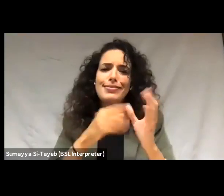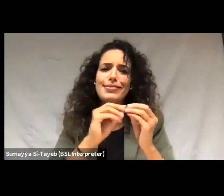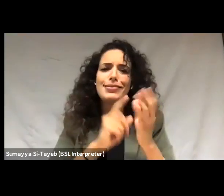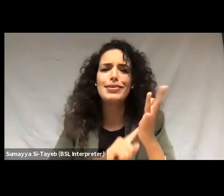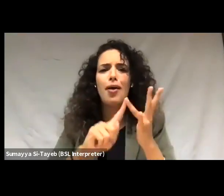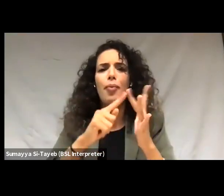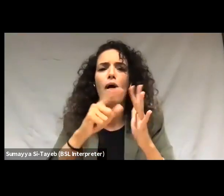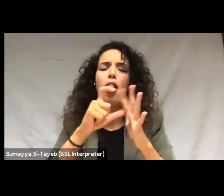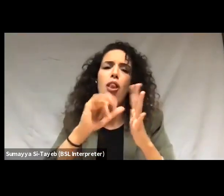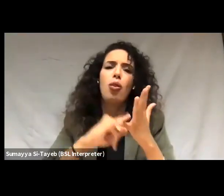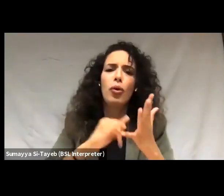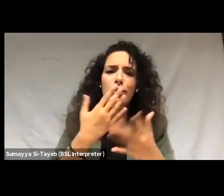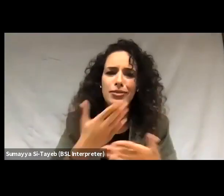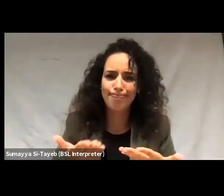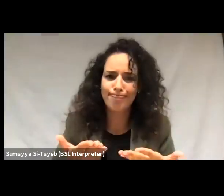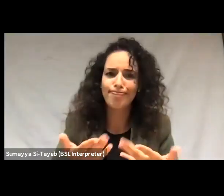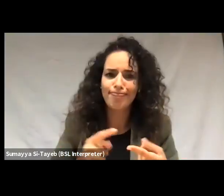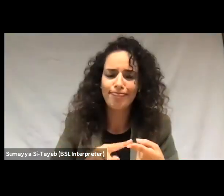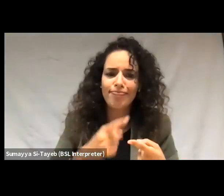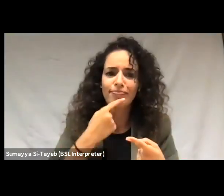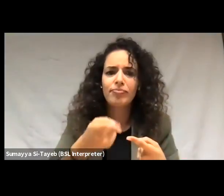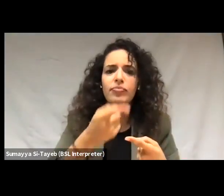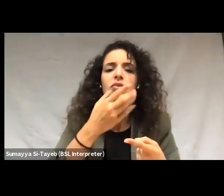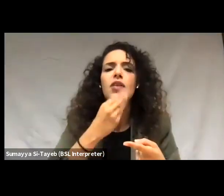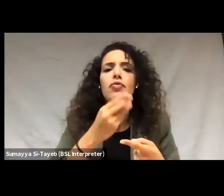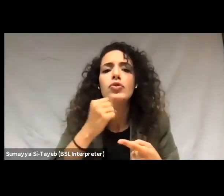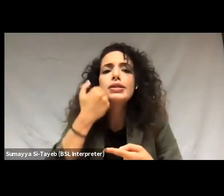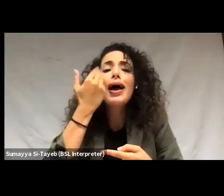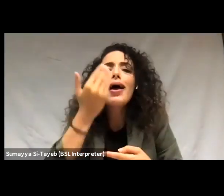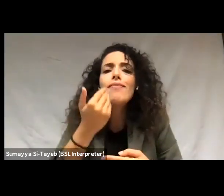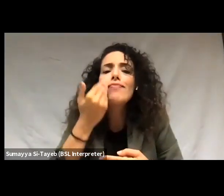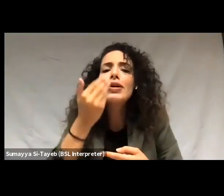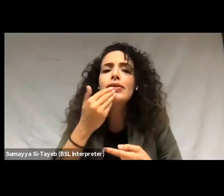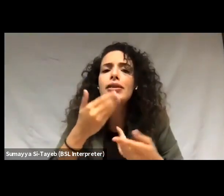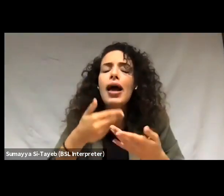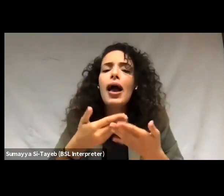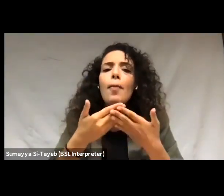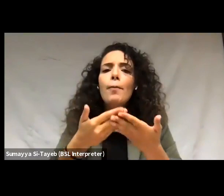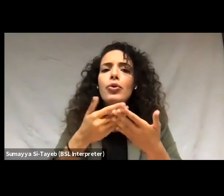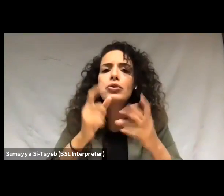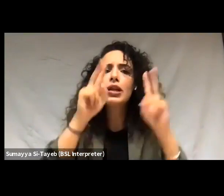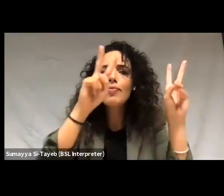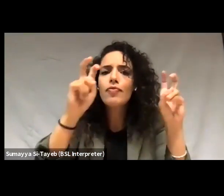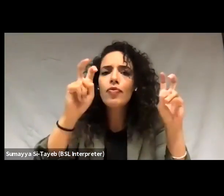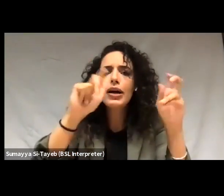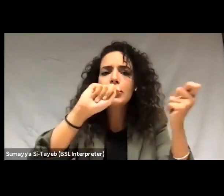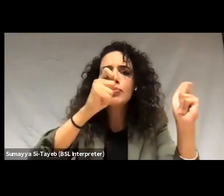taken this everyday Muslim phraseology and made it into shorthand for terrorism.